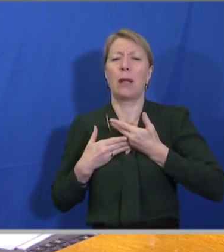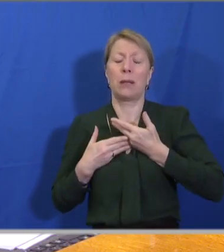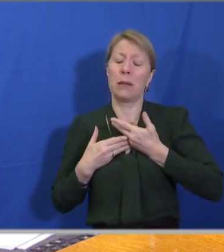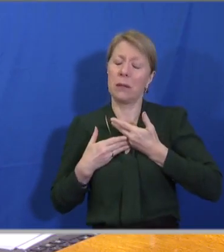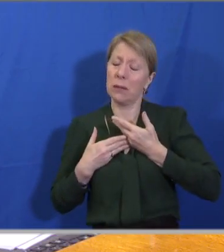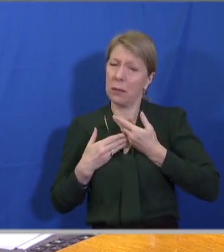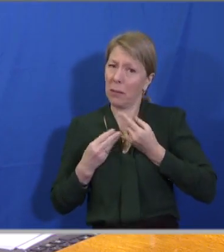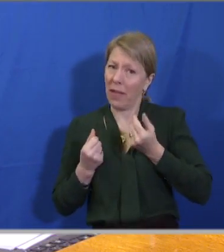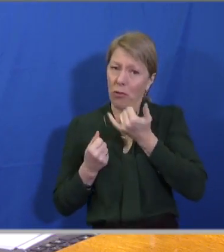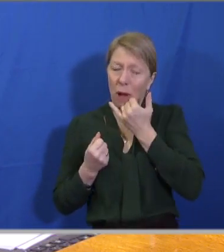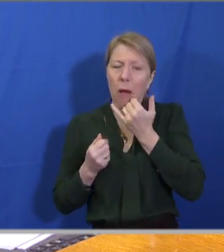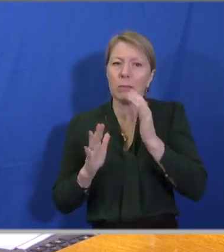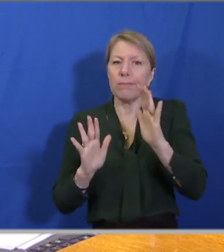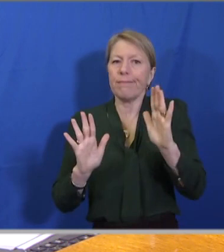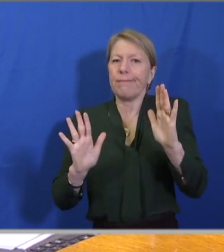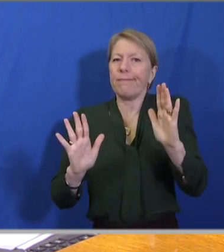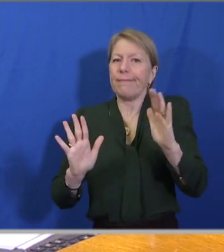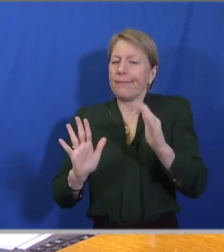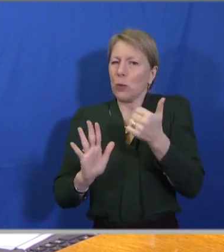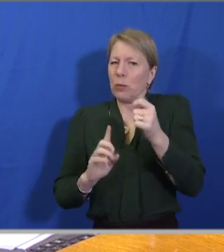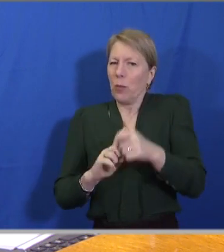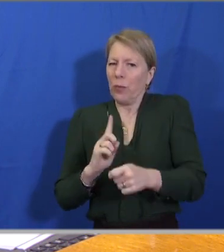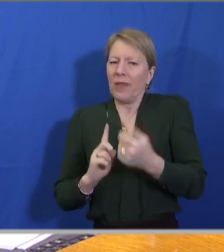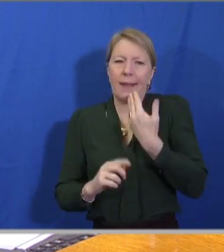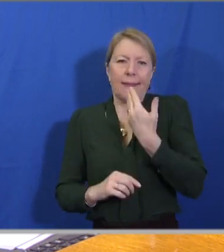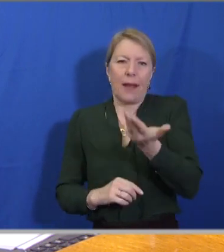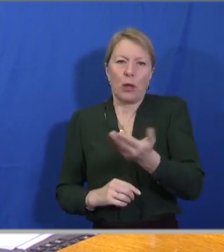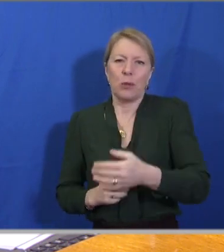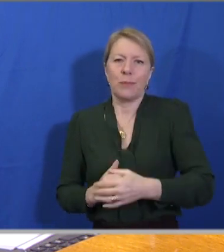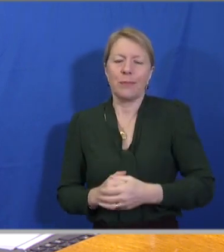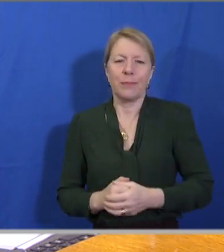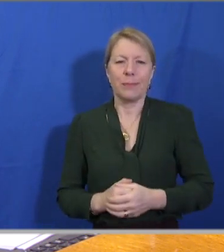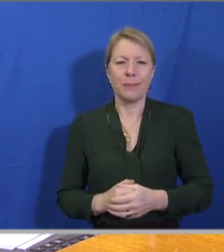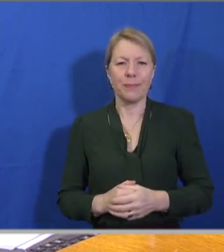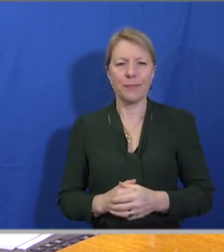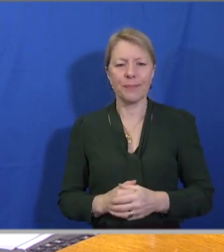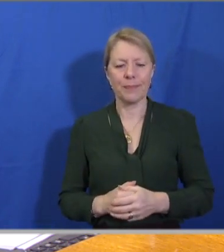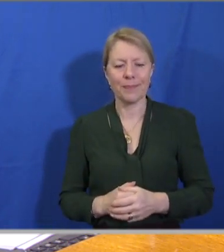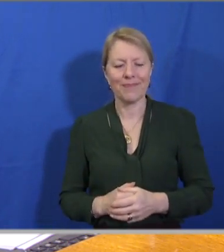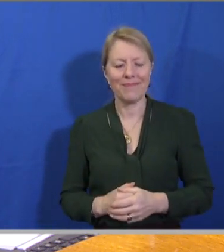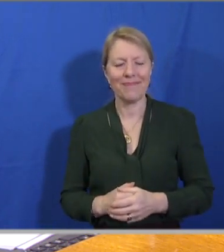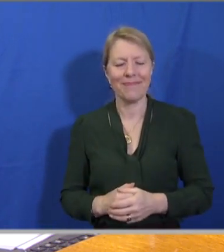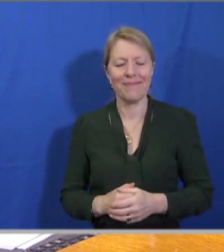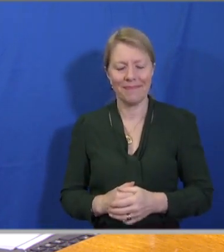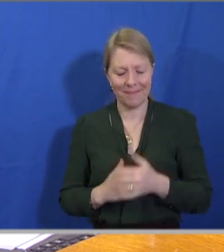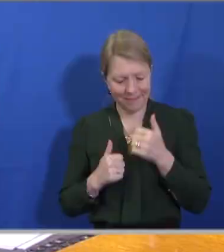and a very well-made point, Amanda. Thank you, David. David MacDonald, Disabled People's